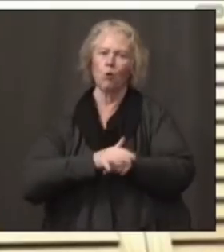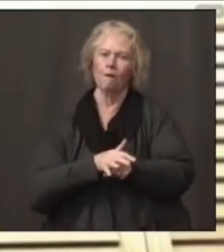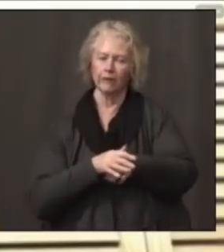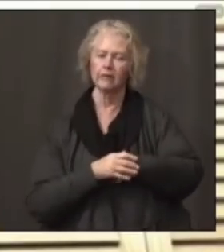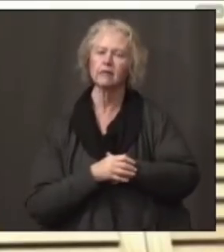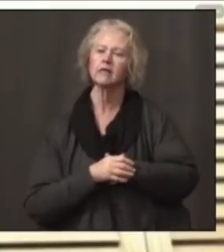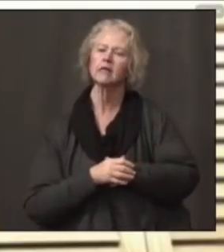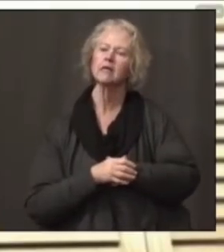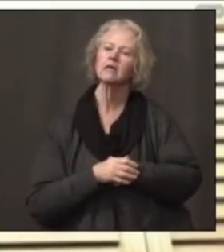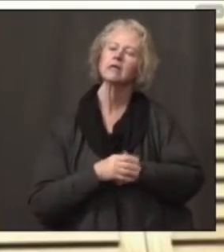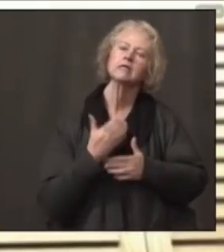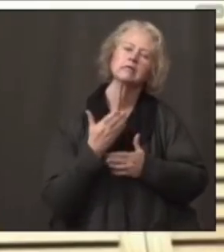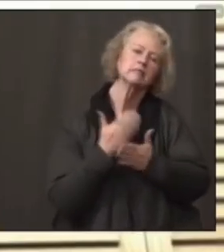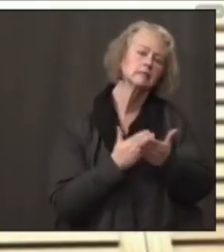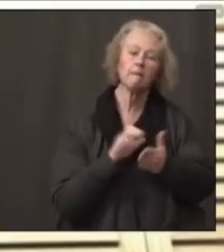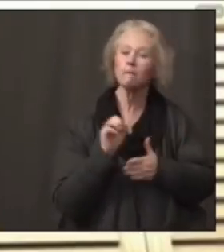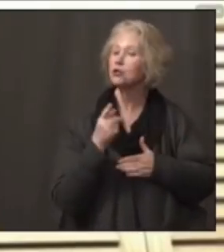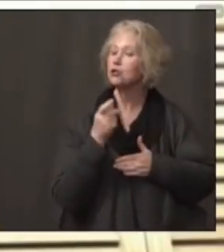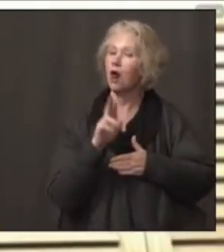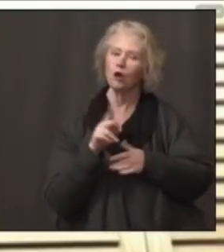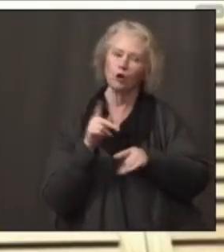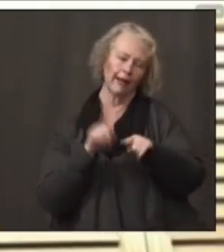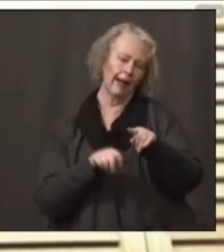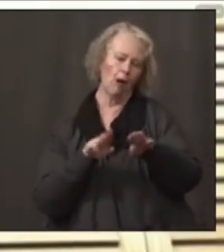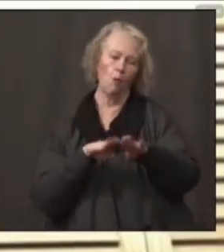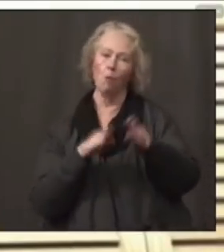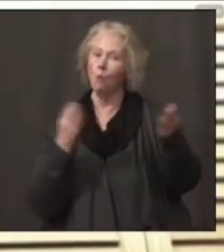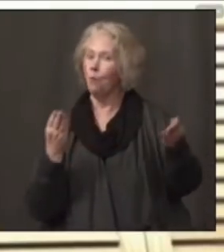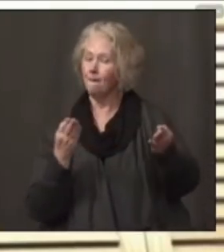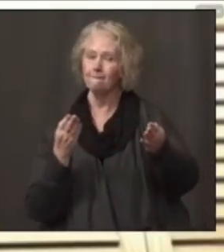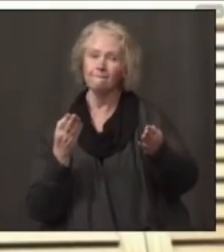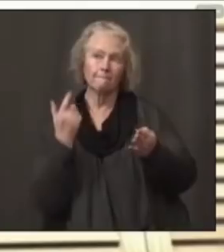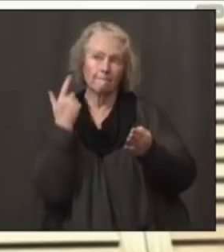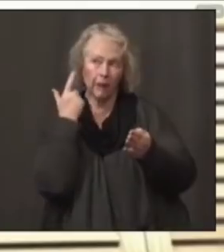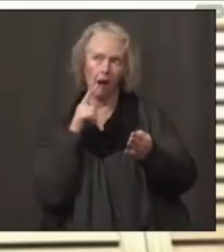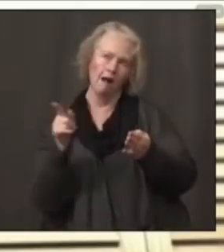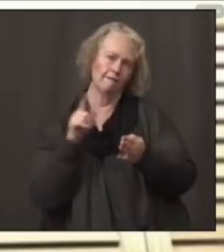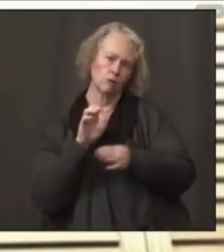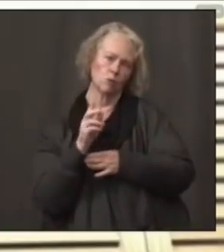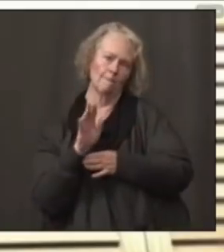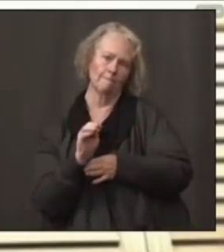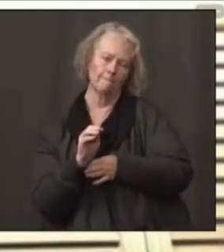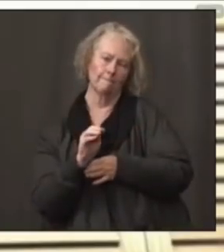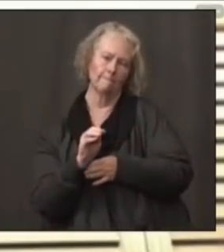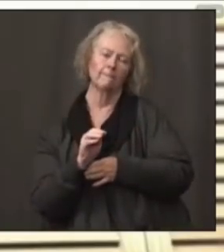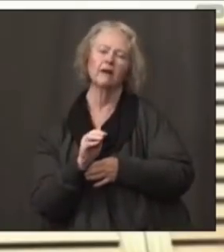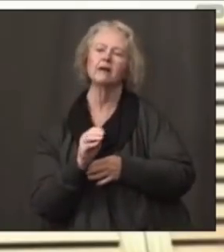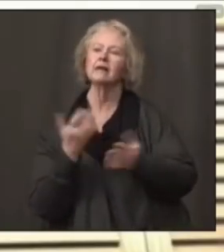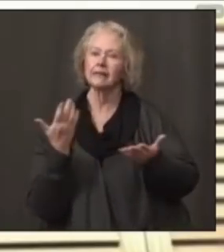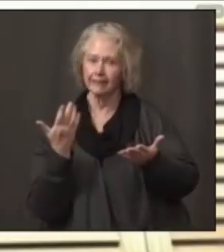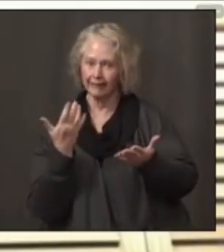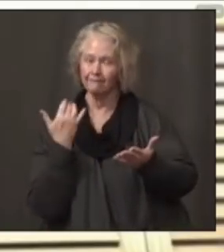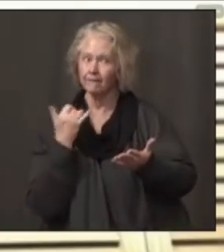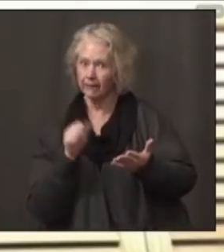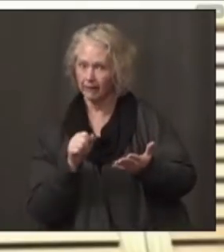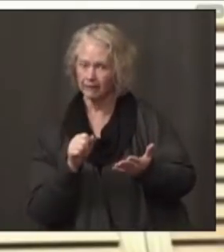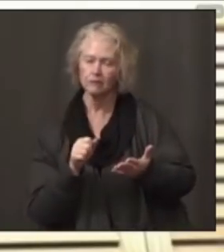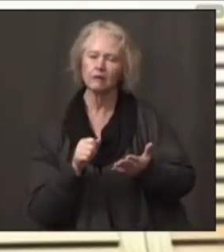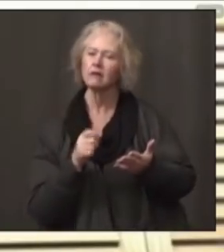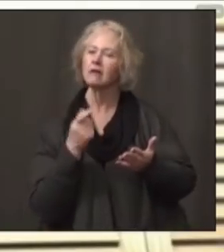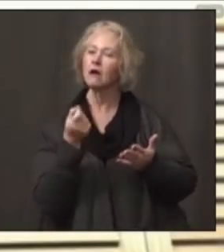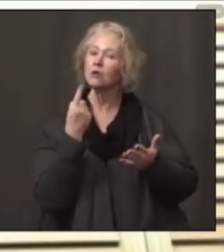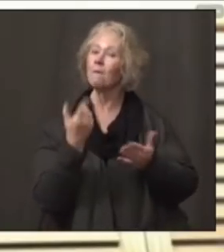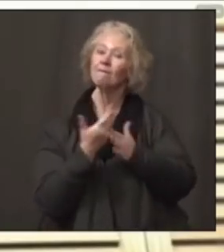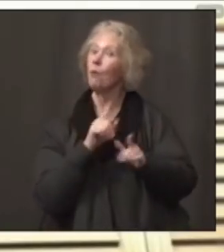shelters that aren't open because of the storm. Some COVID shelters aren't open. So we're recommending the public call